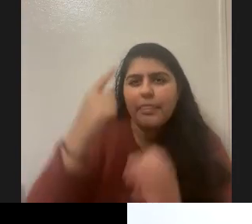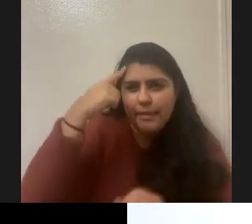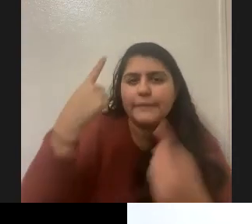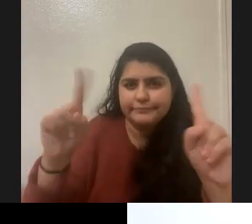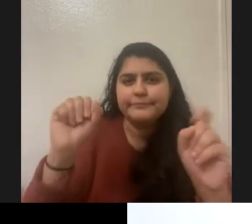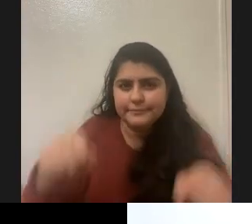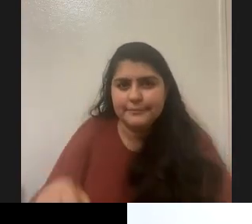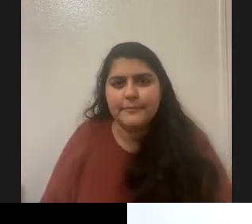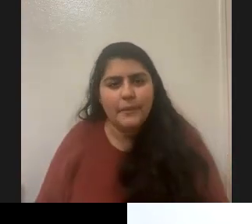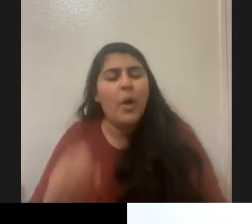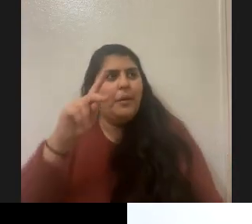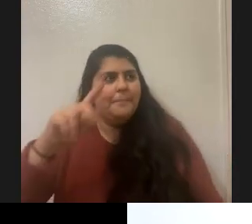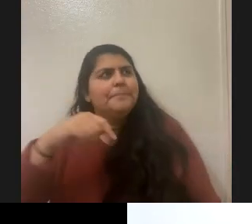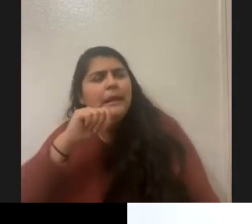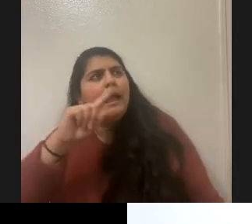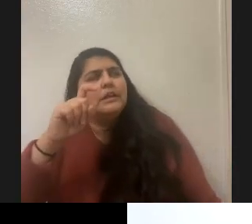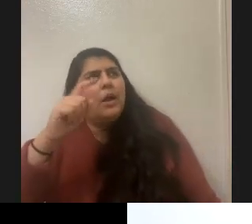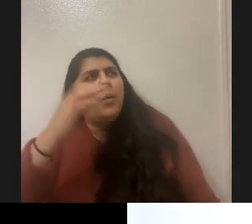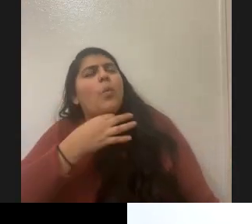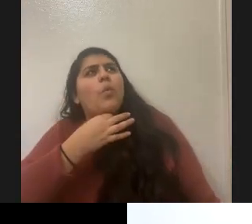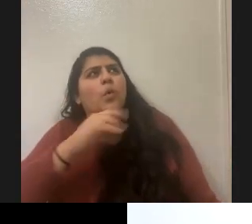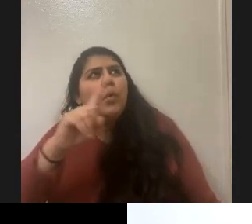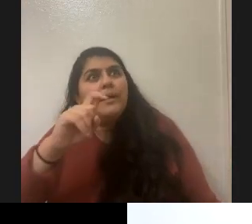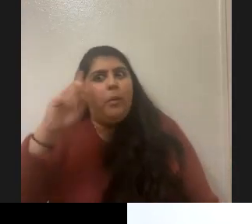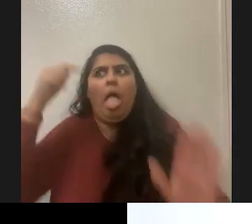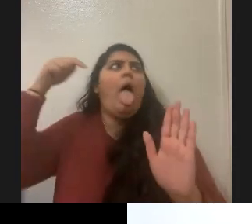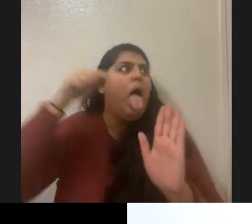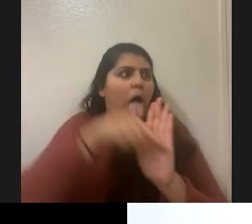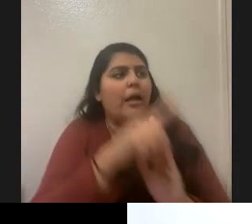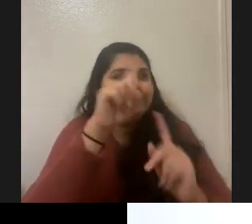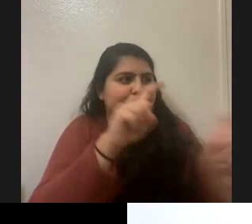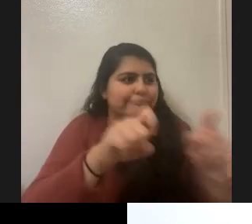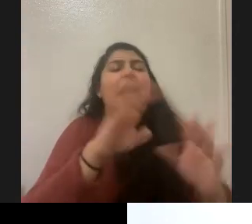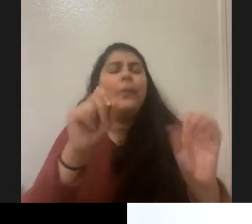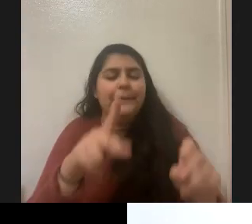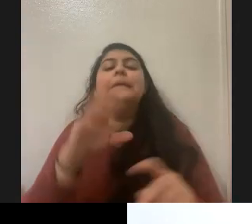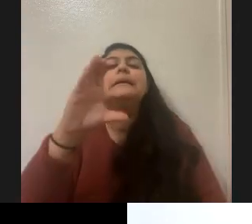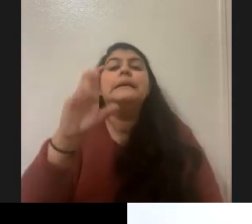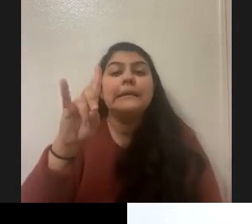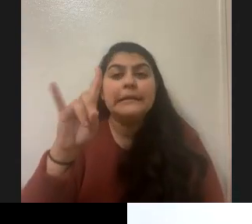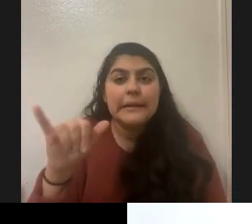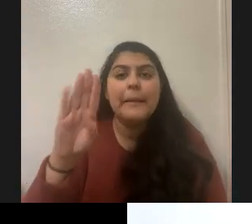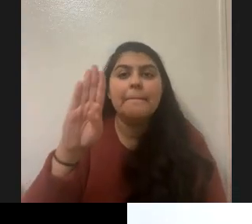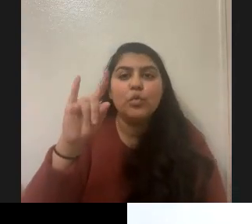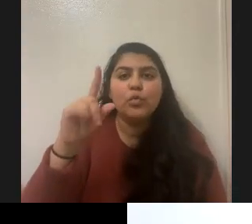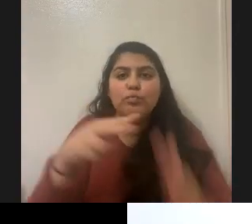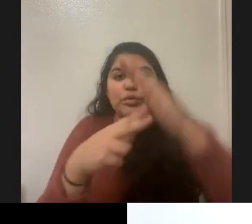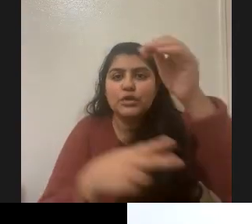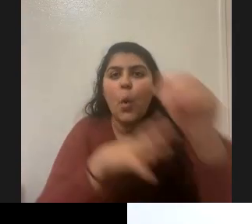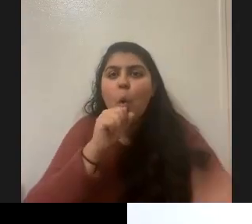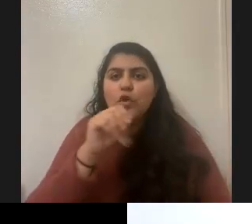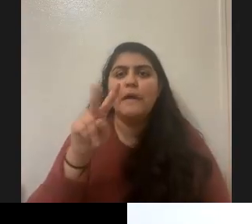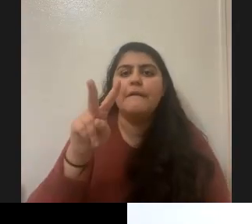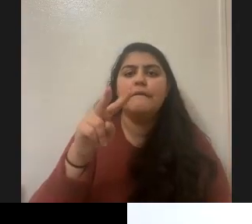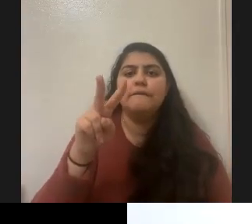I'm going to not ask the question I'm curious about because we'll go down a rabbit hole. Cindy at Bridge, Orange, Virginia wants to know, are plasma